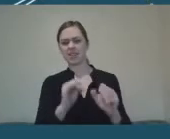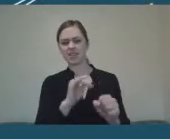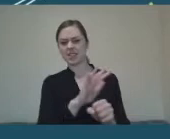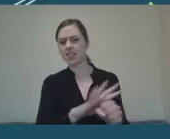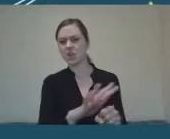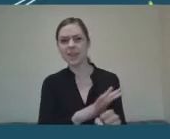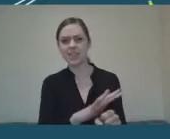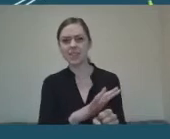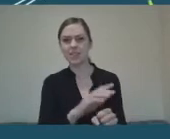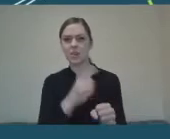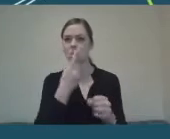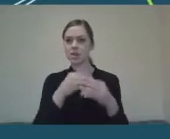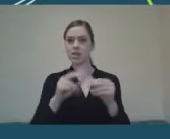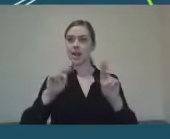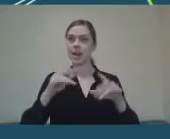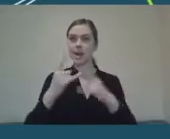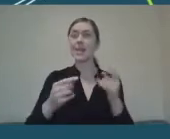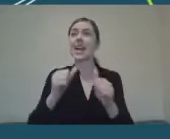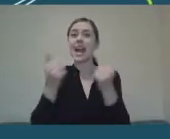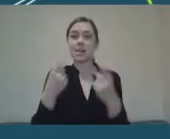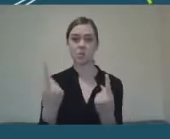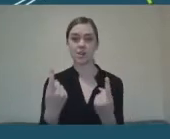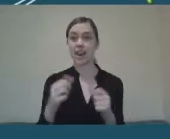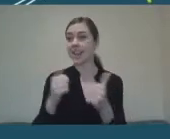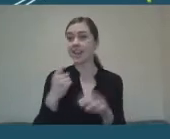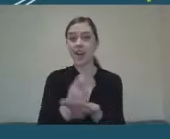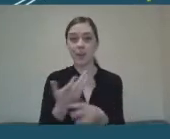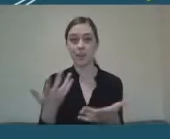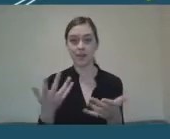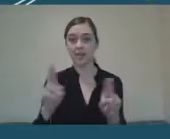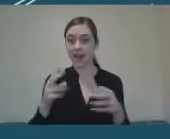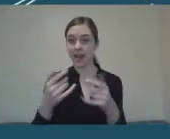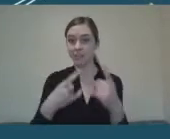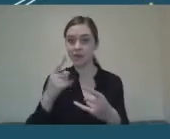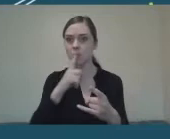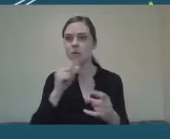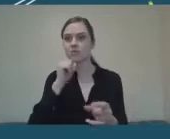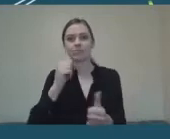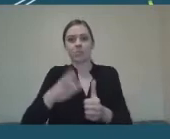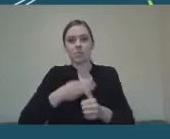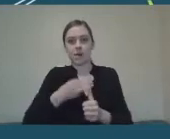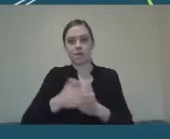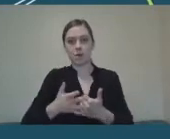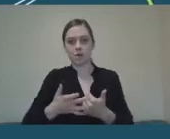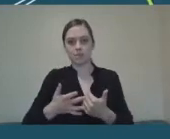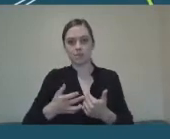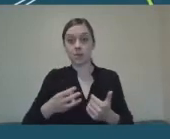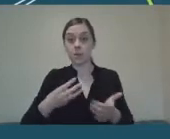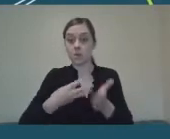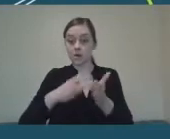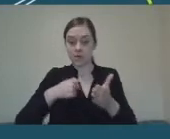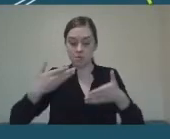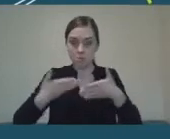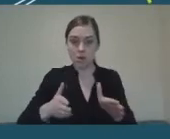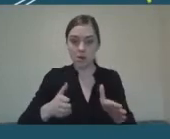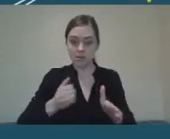those things that can happen to anyone at any point in their life, but we're not prepared for it. when I was born, my parents didn't know